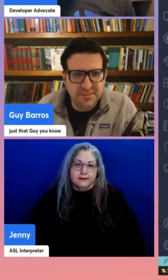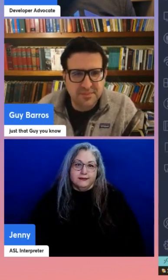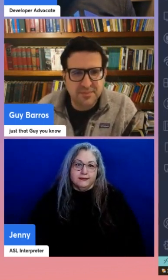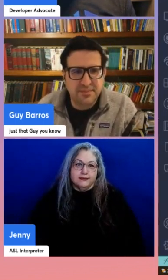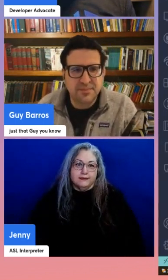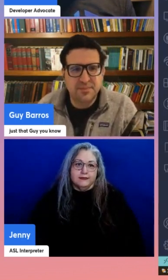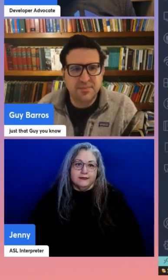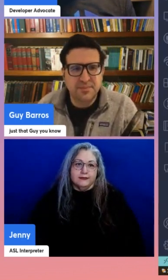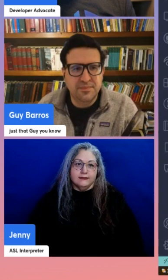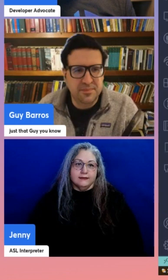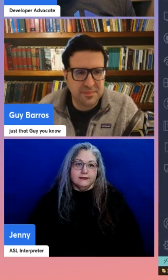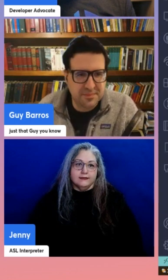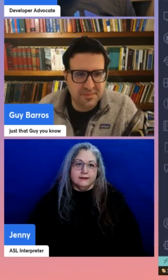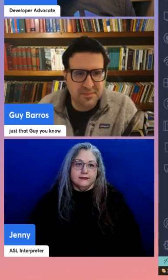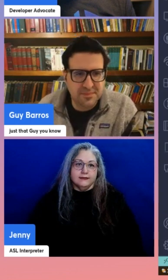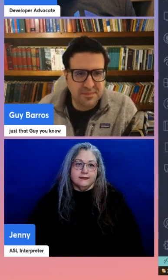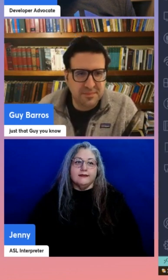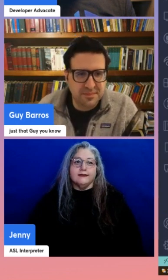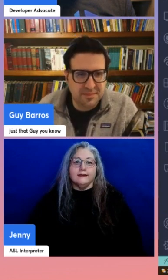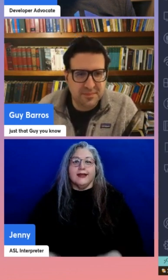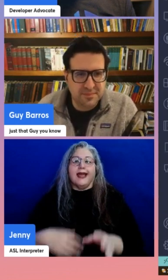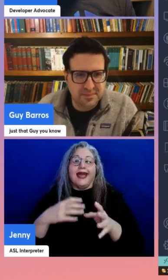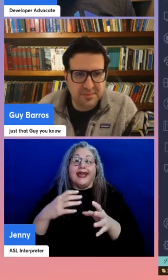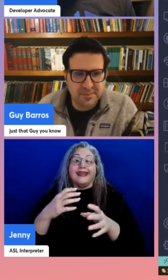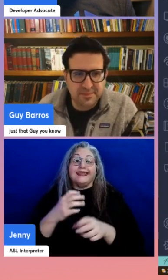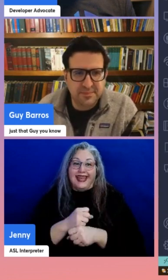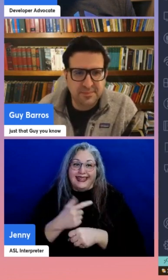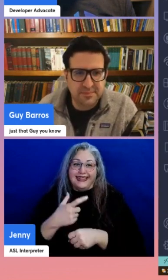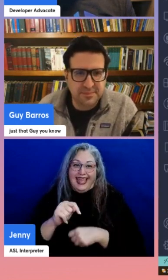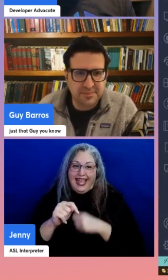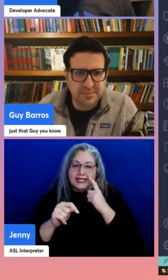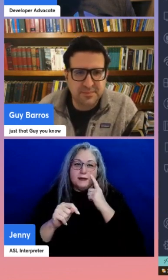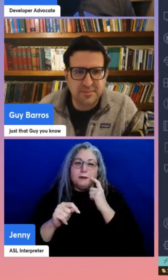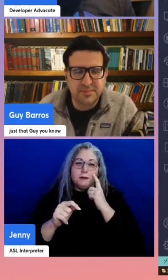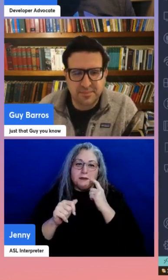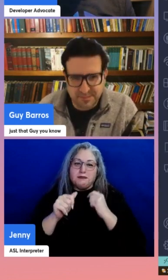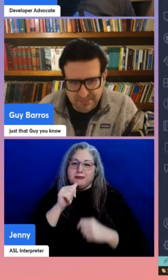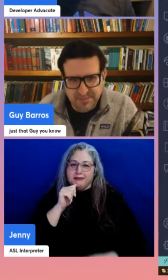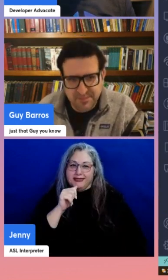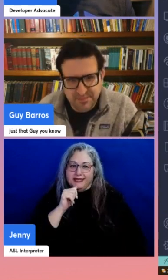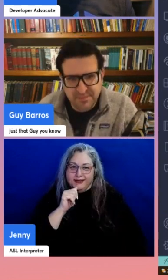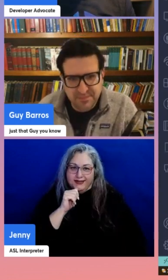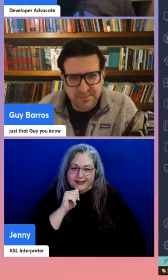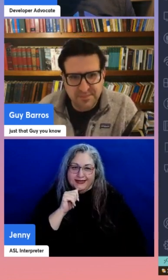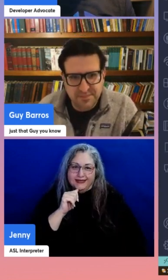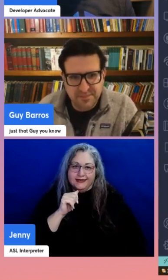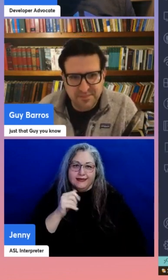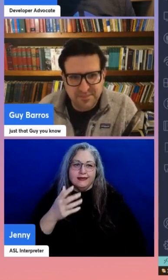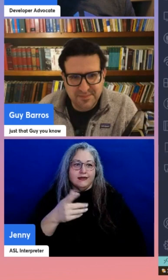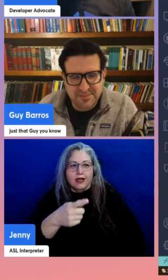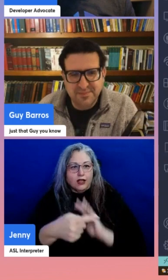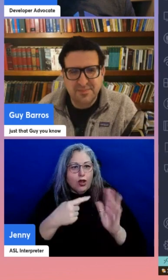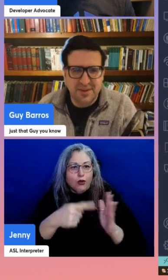Hey, get secret. Why didn't you correct me?